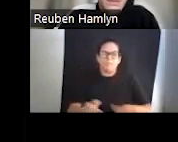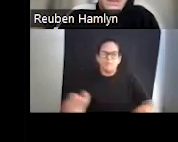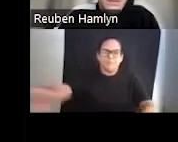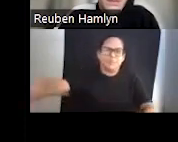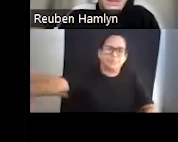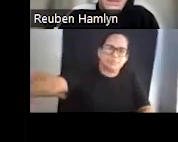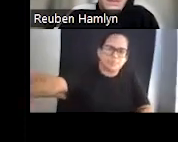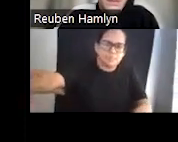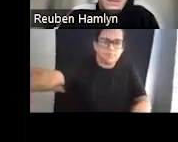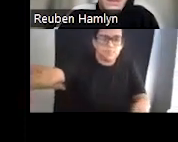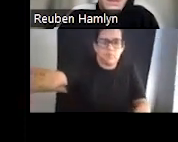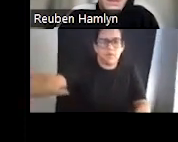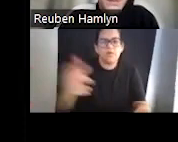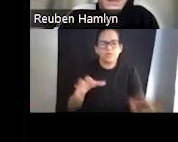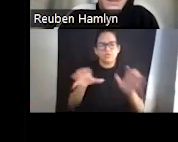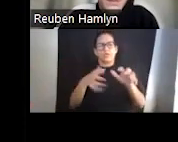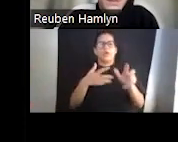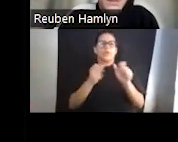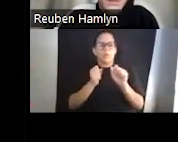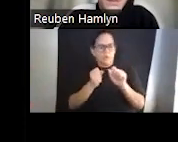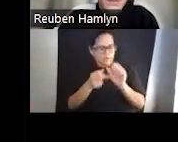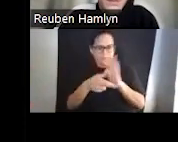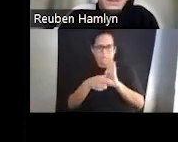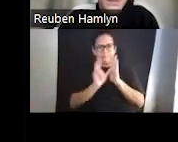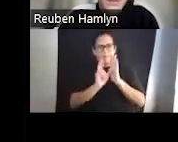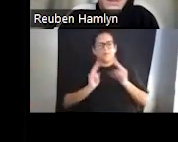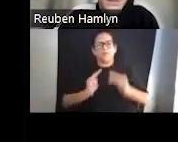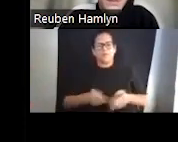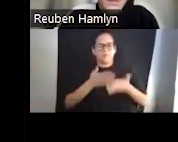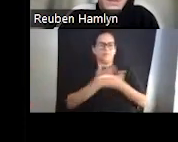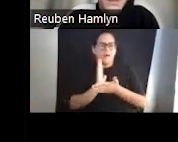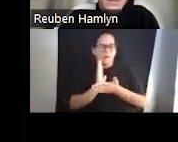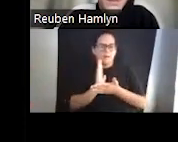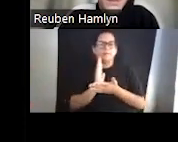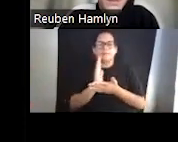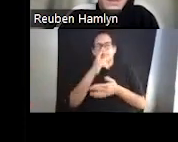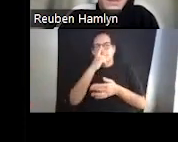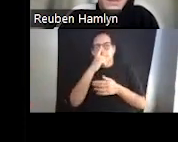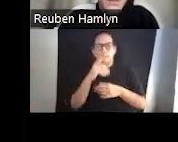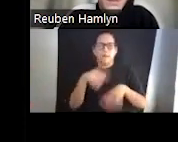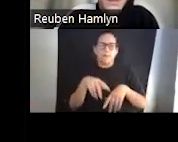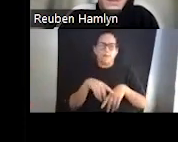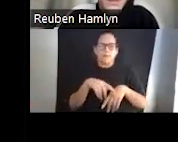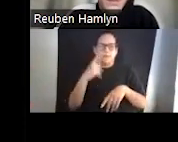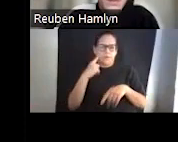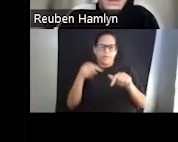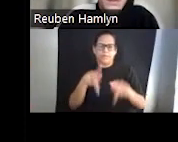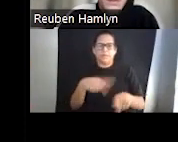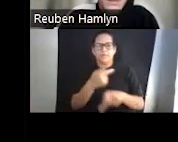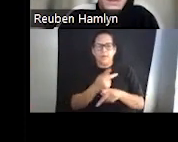a quick overview of the human rights considerations that these tools bring on being used for this type